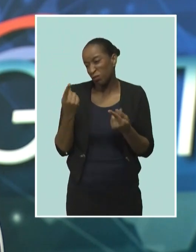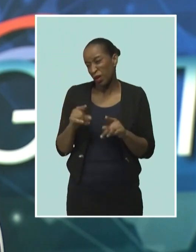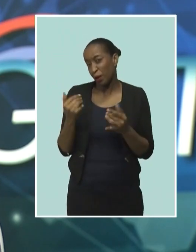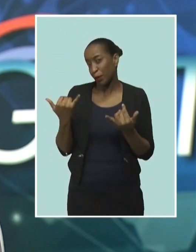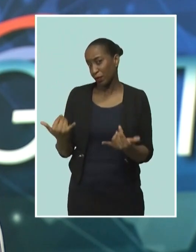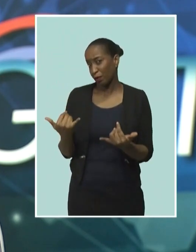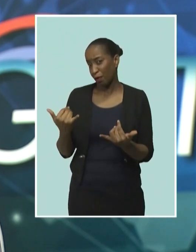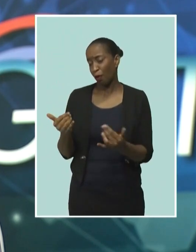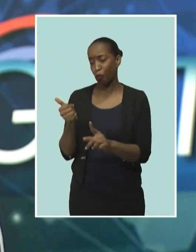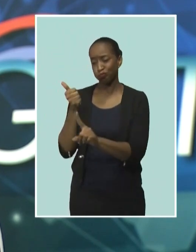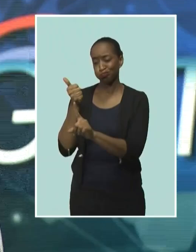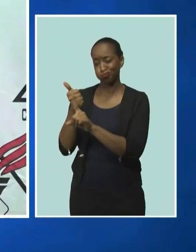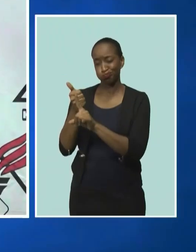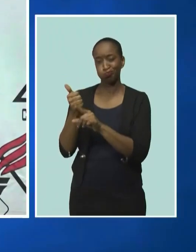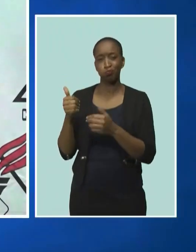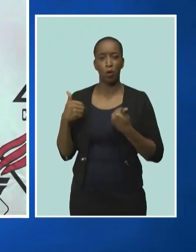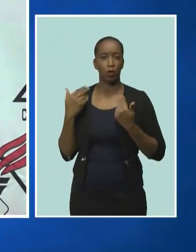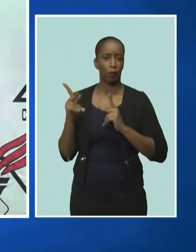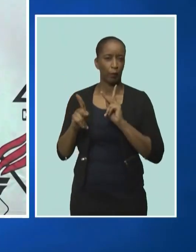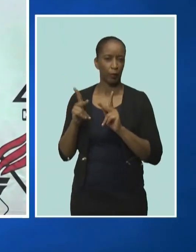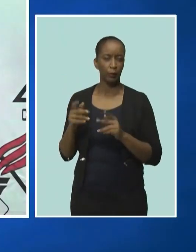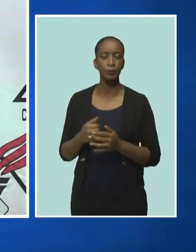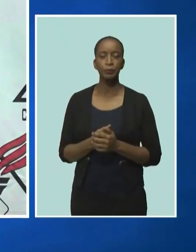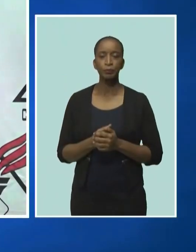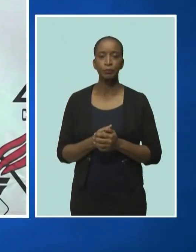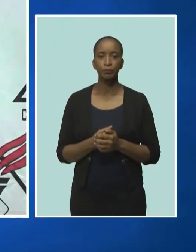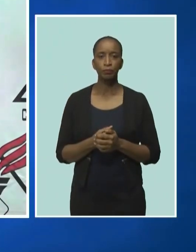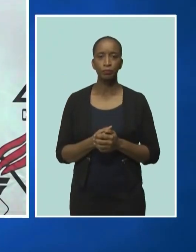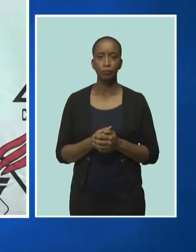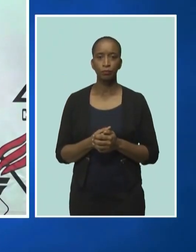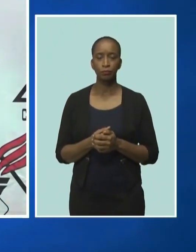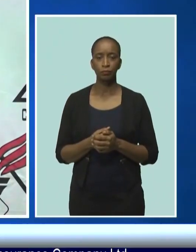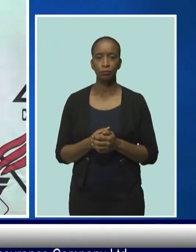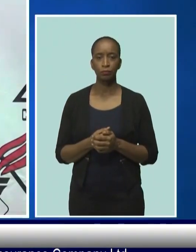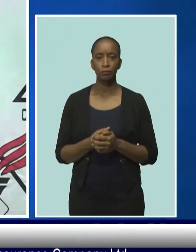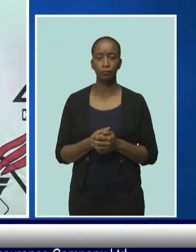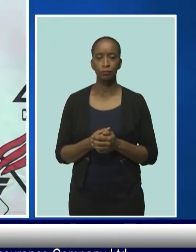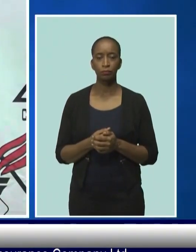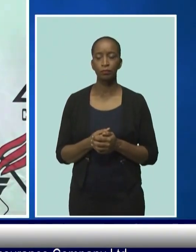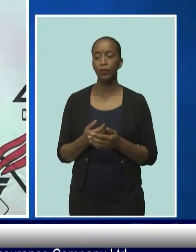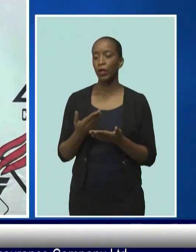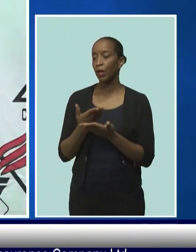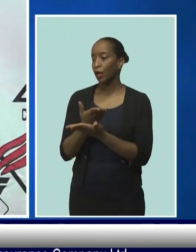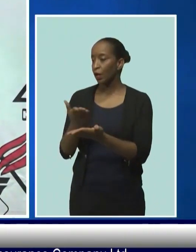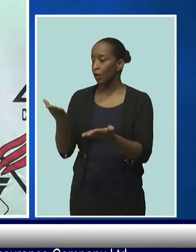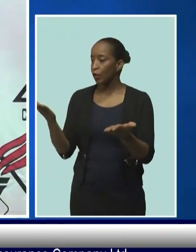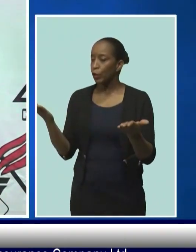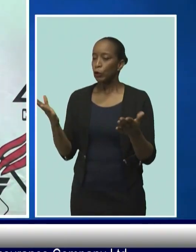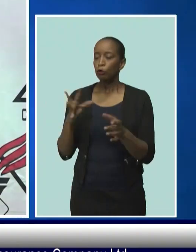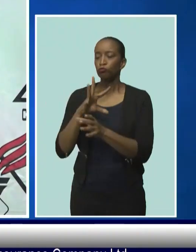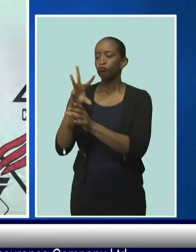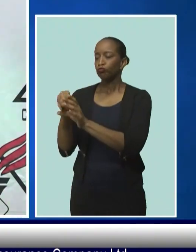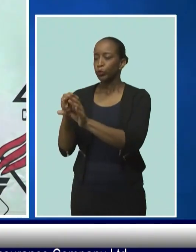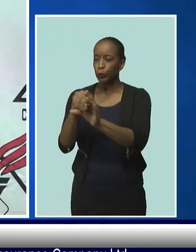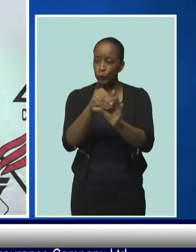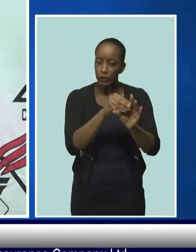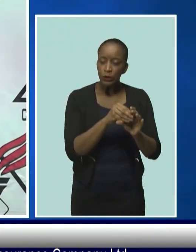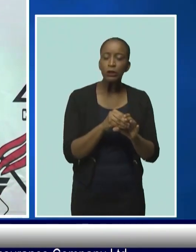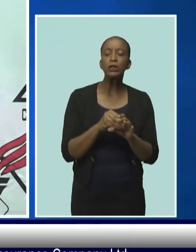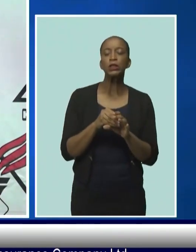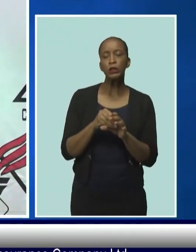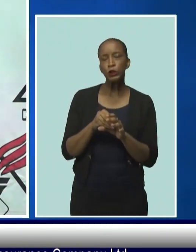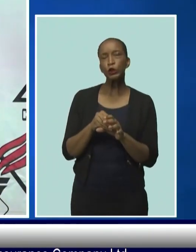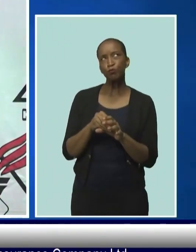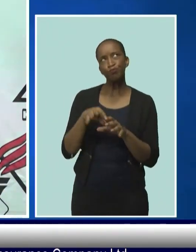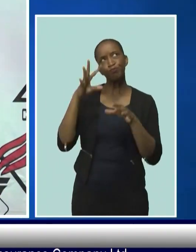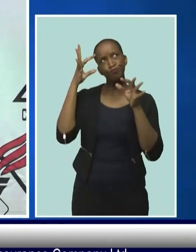youth. We've seen you in so many activities that we decided we were going to use these topics, things that you're familiar with.